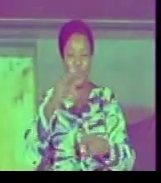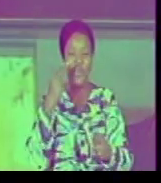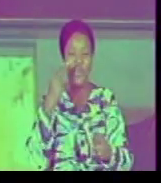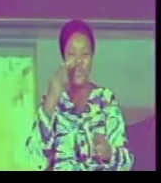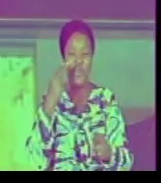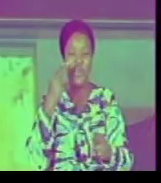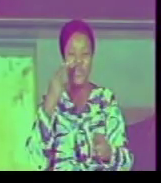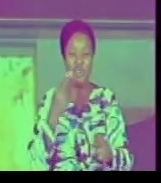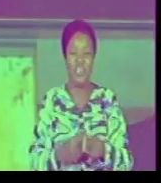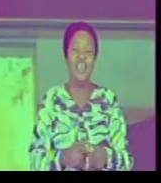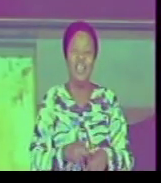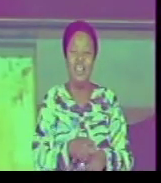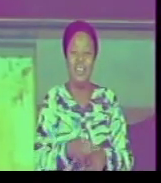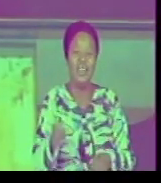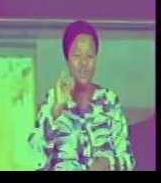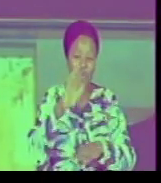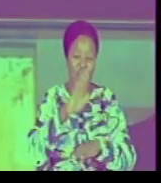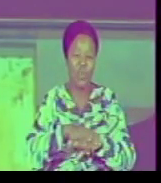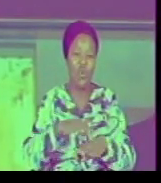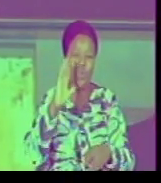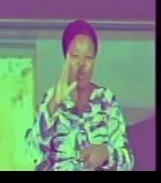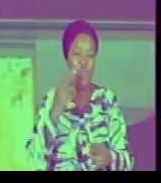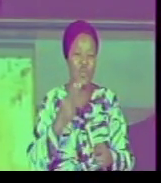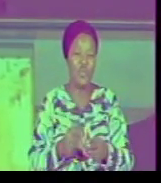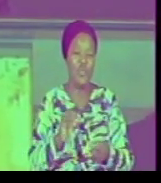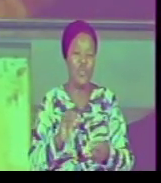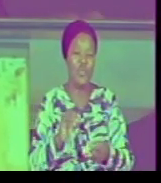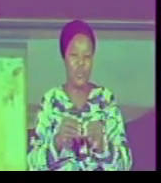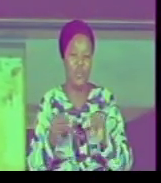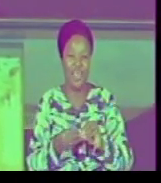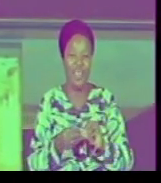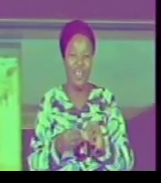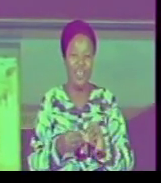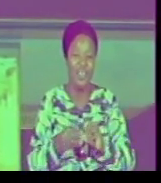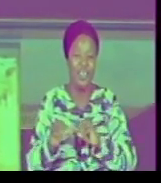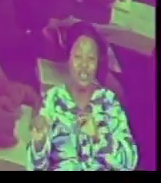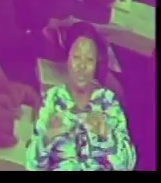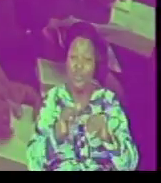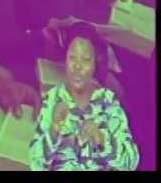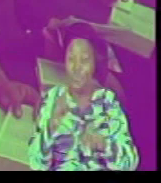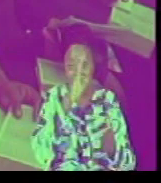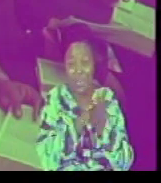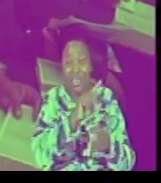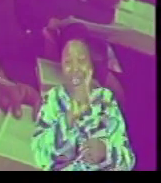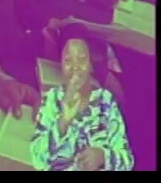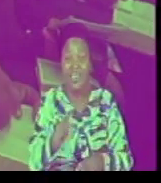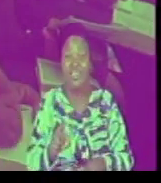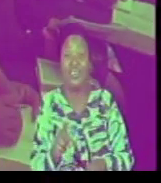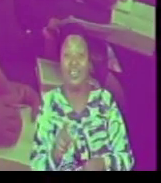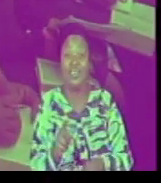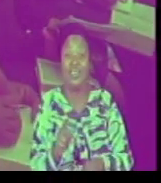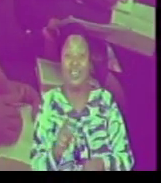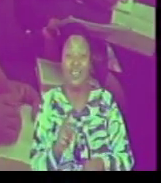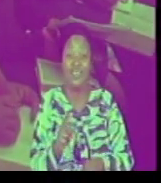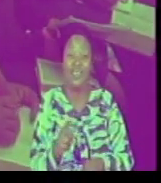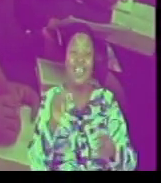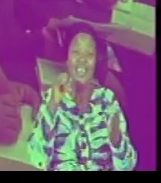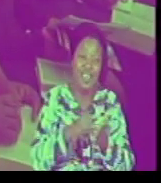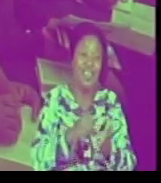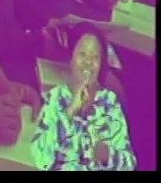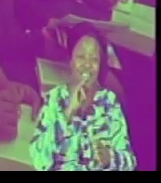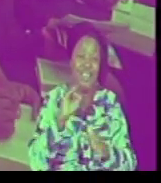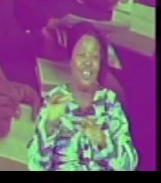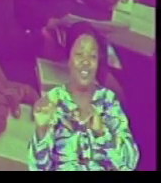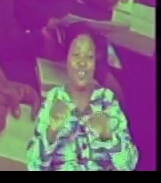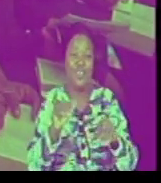They will call your number. Do you believe it is done in